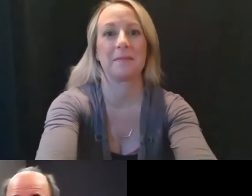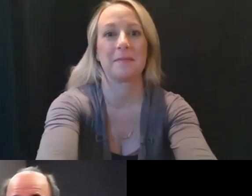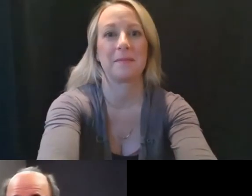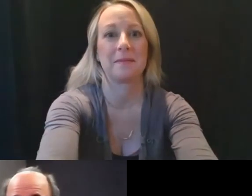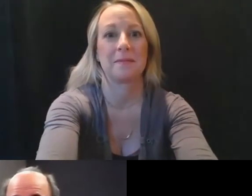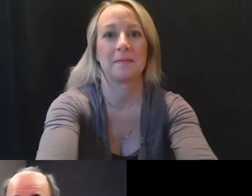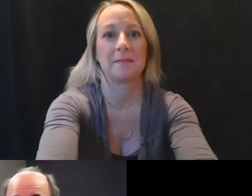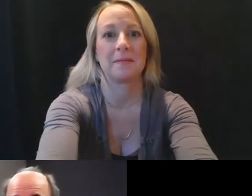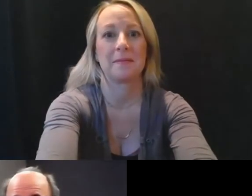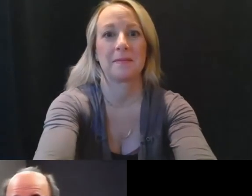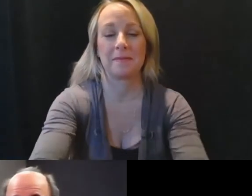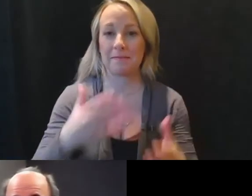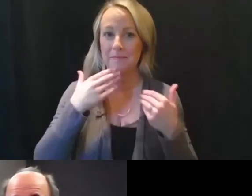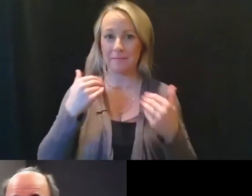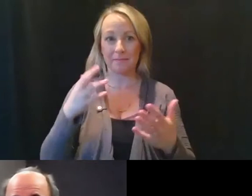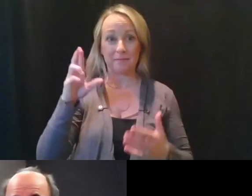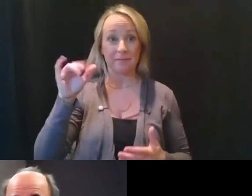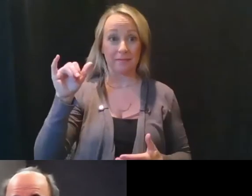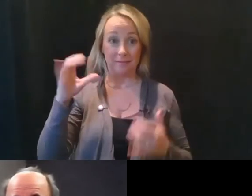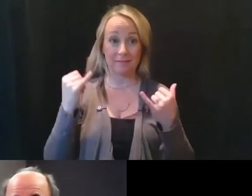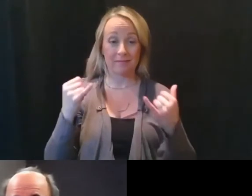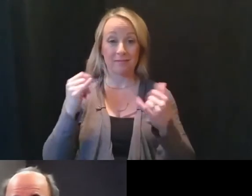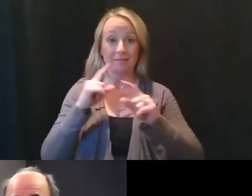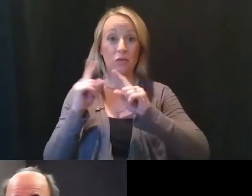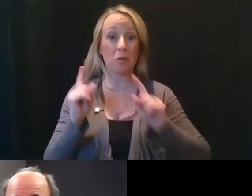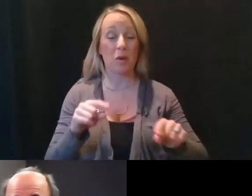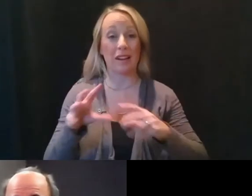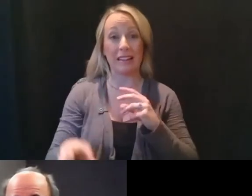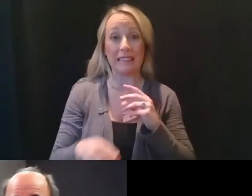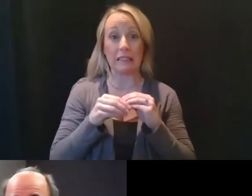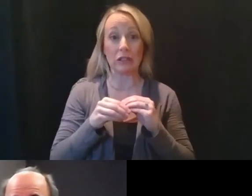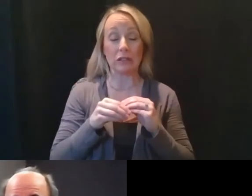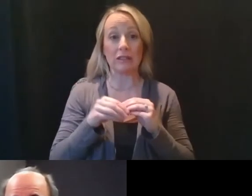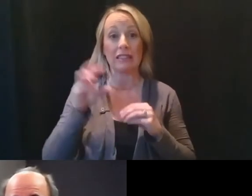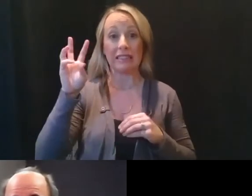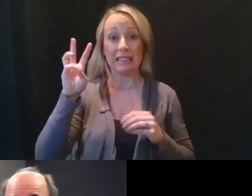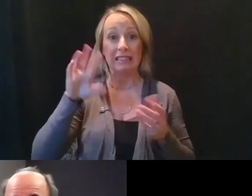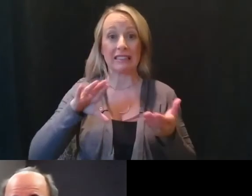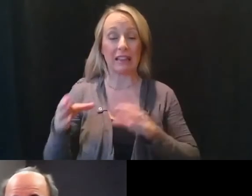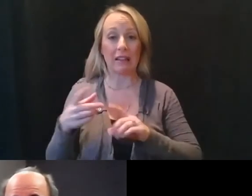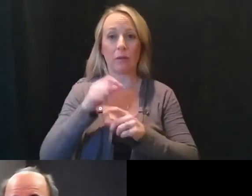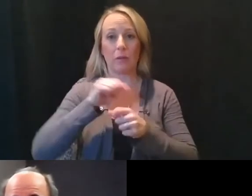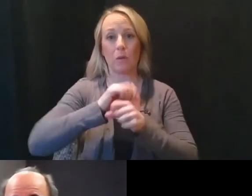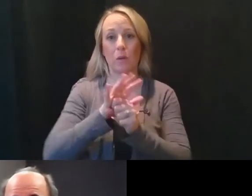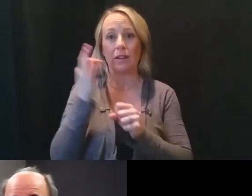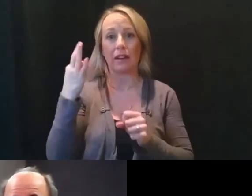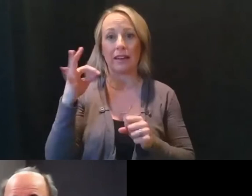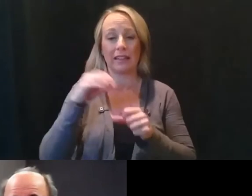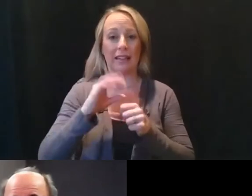Thank you, Janet. Rock Island County today is reporting additional 6 deaths from COVID-19 in our